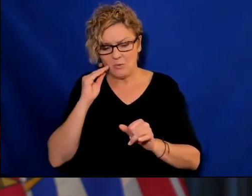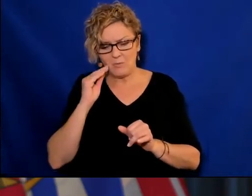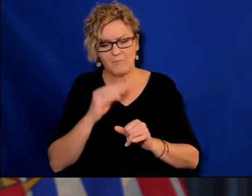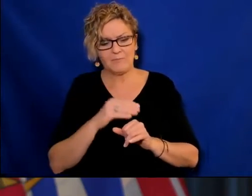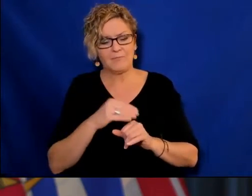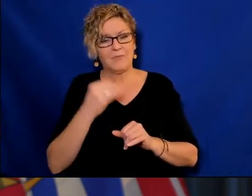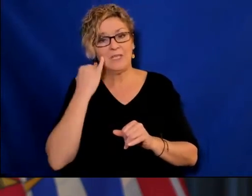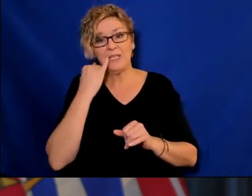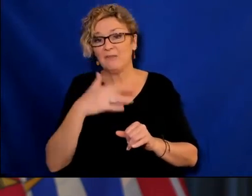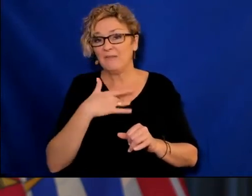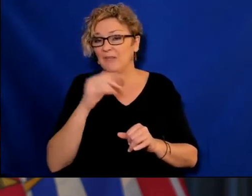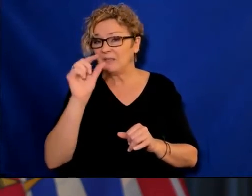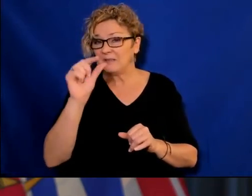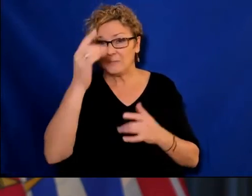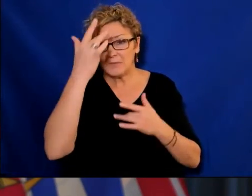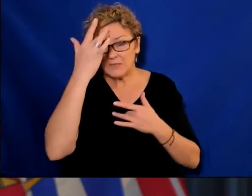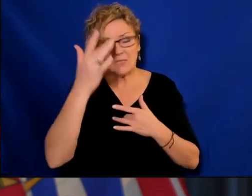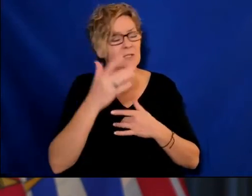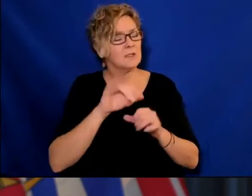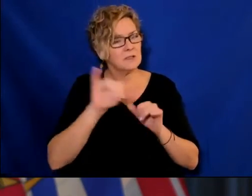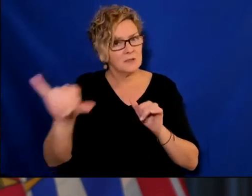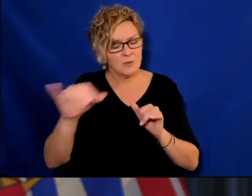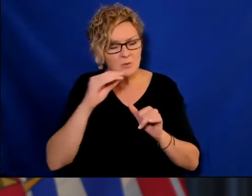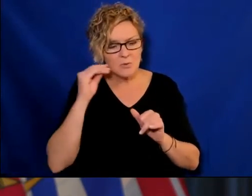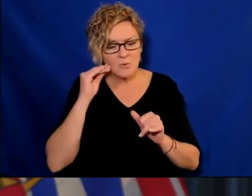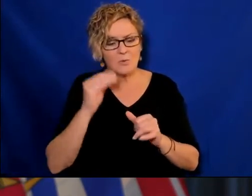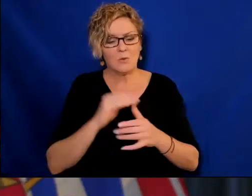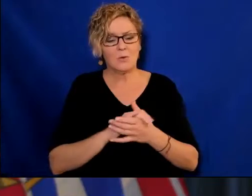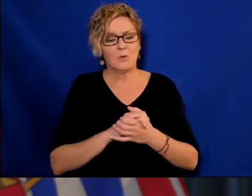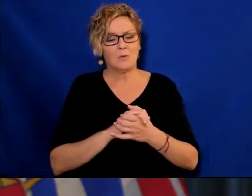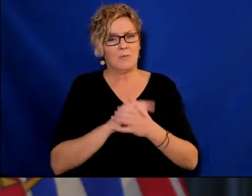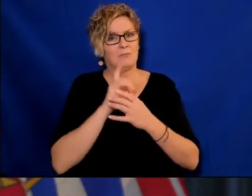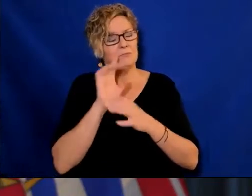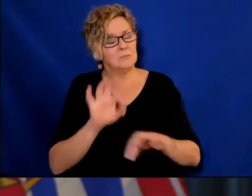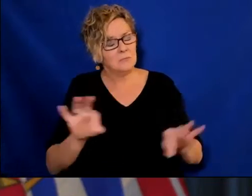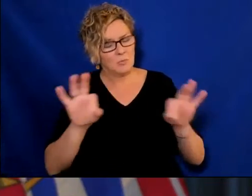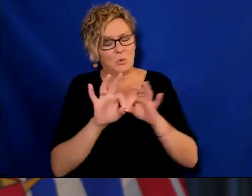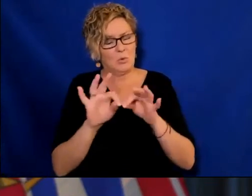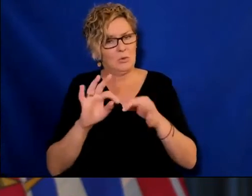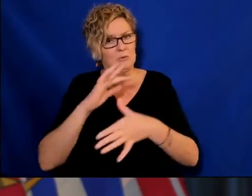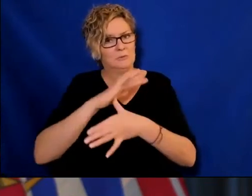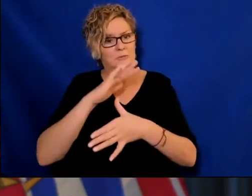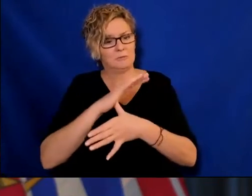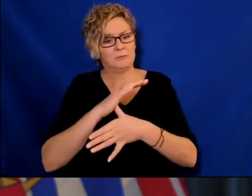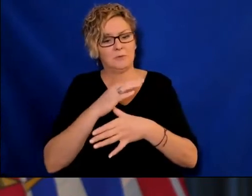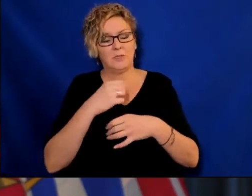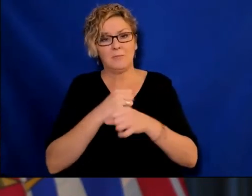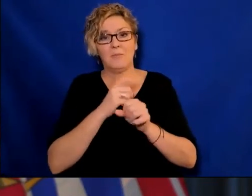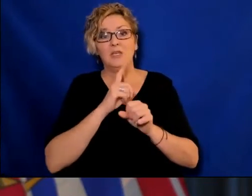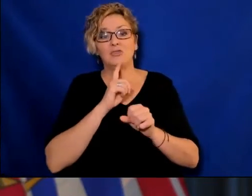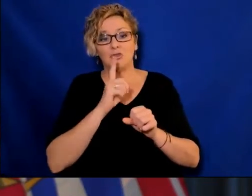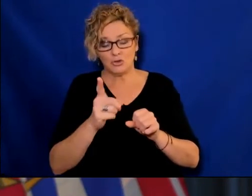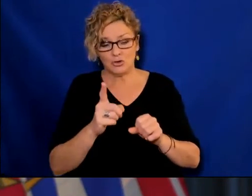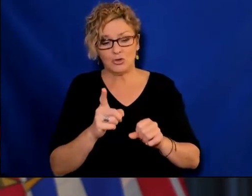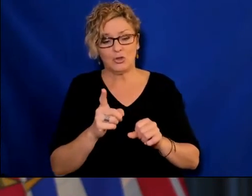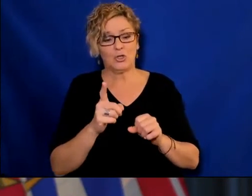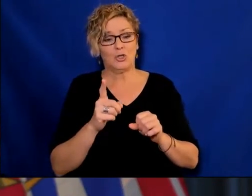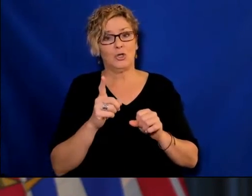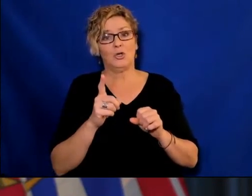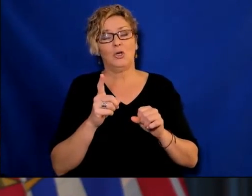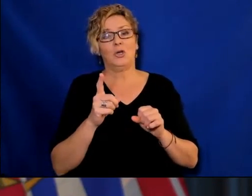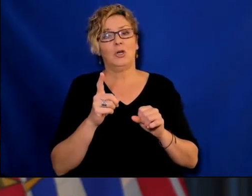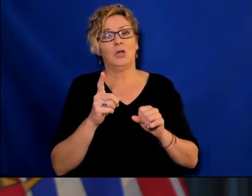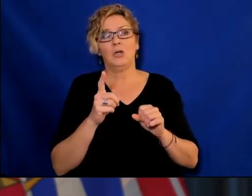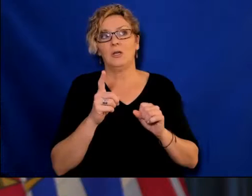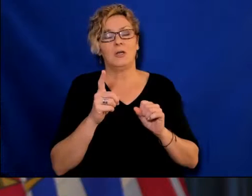for children and staff to do that as well. That is incredibly important, making sure that we have a very low threshold for